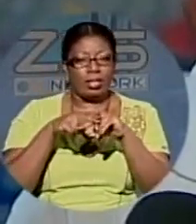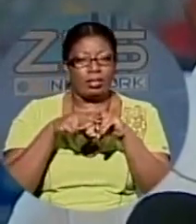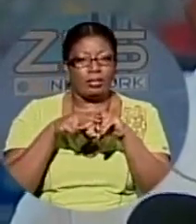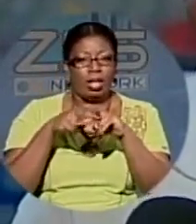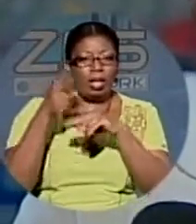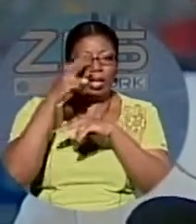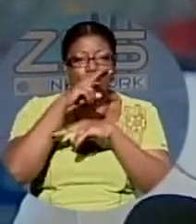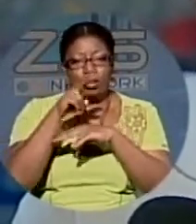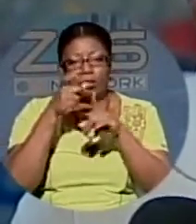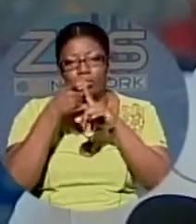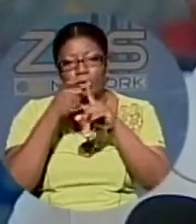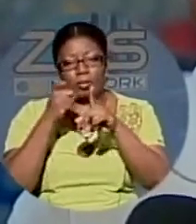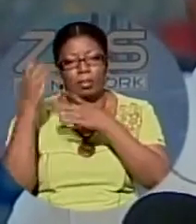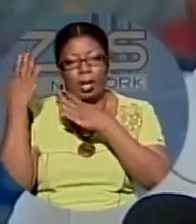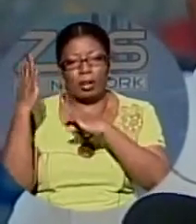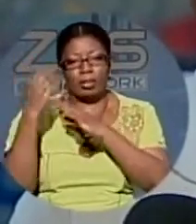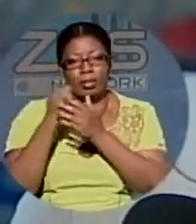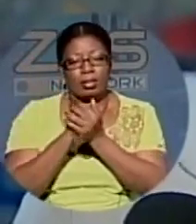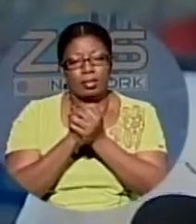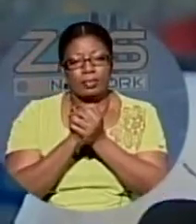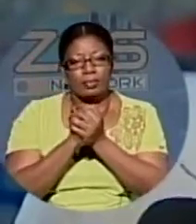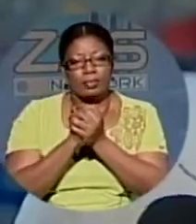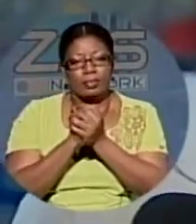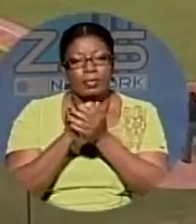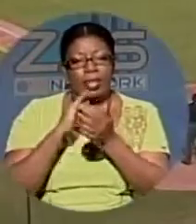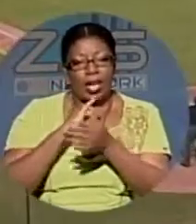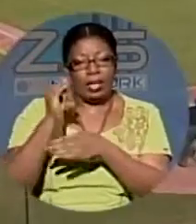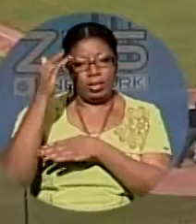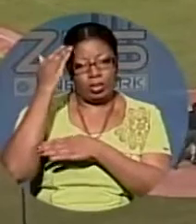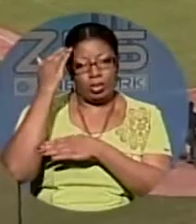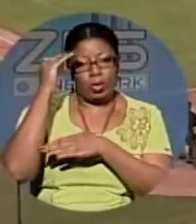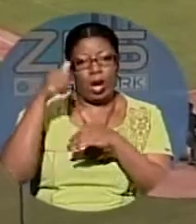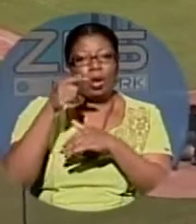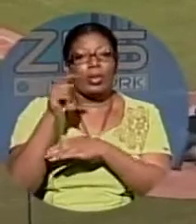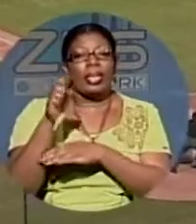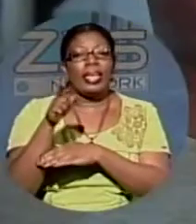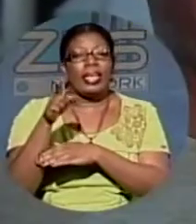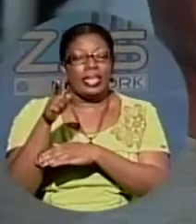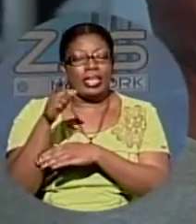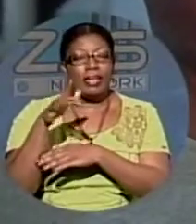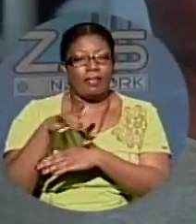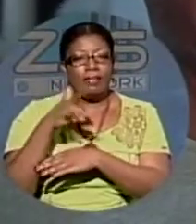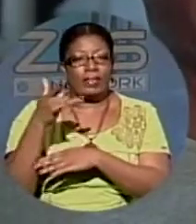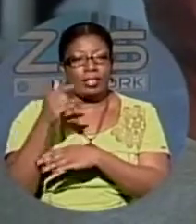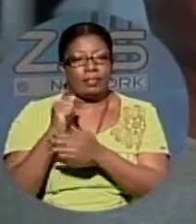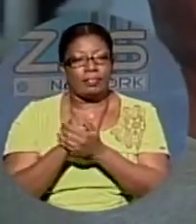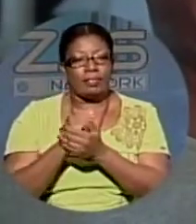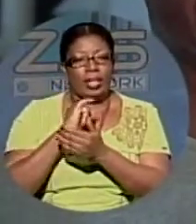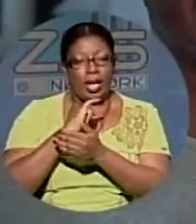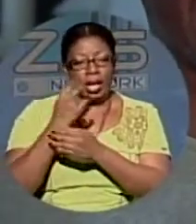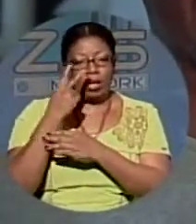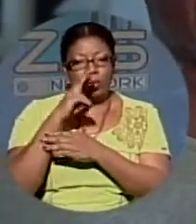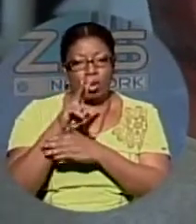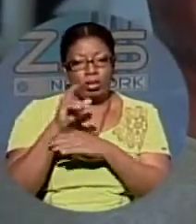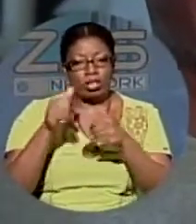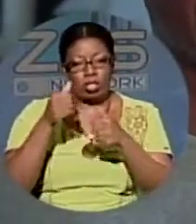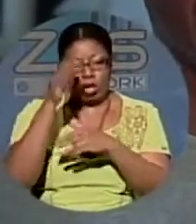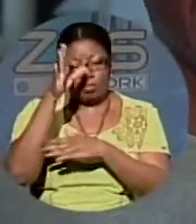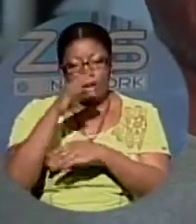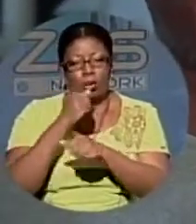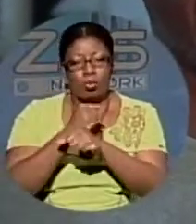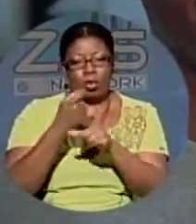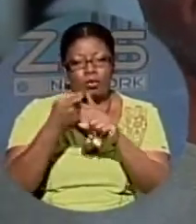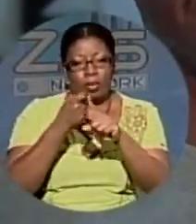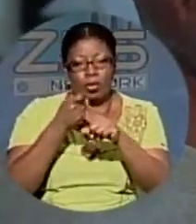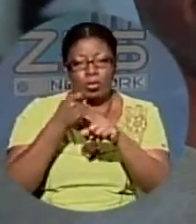from the Bahamas. So with him getting in, I know how he felt. I know how I felt. I watched this young man work from he was a child.